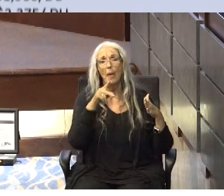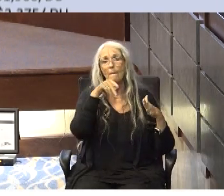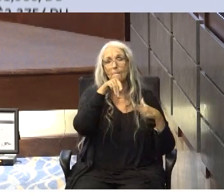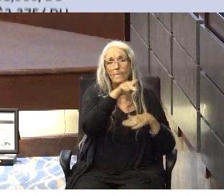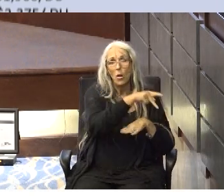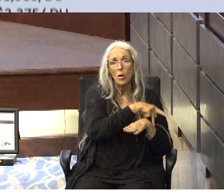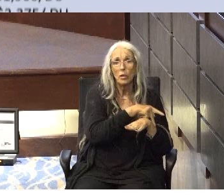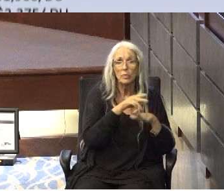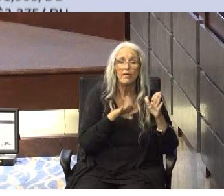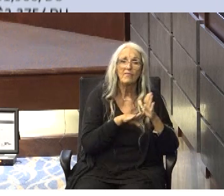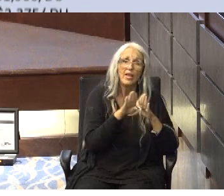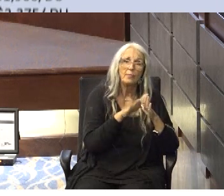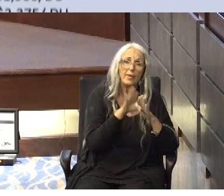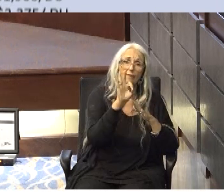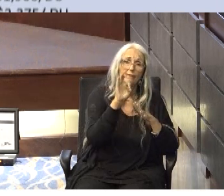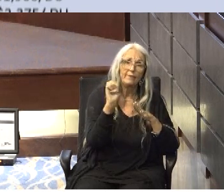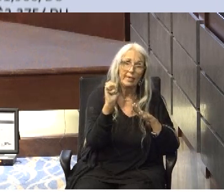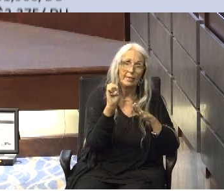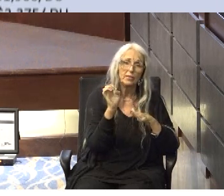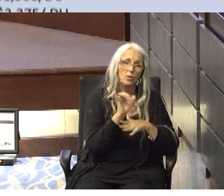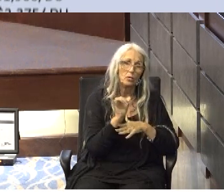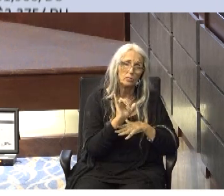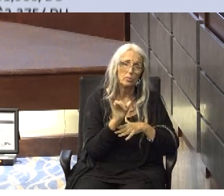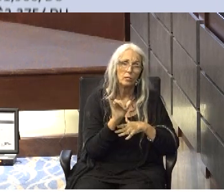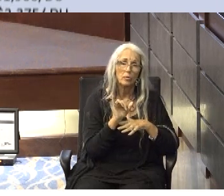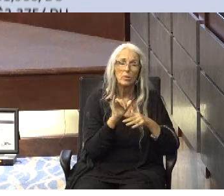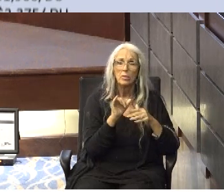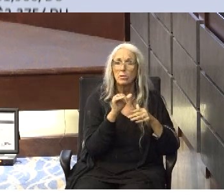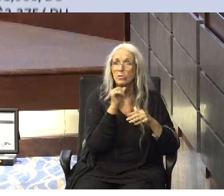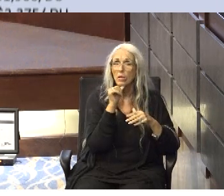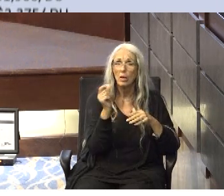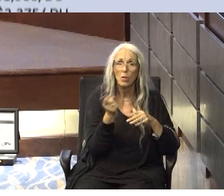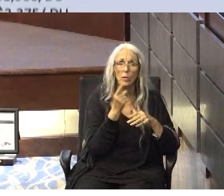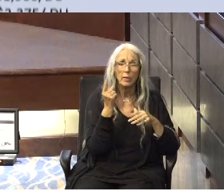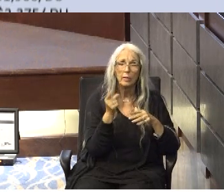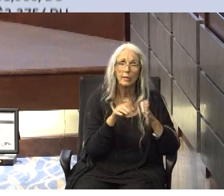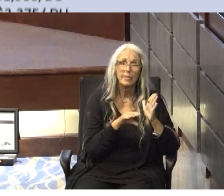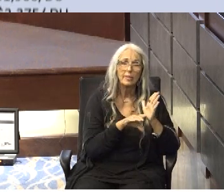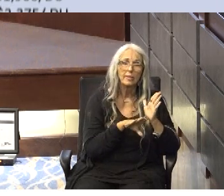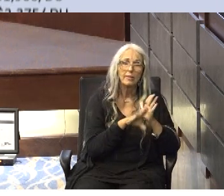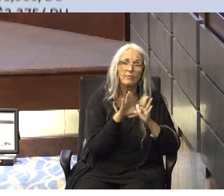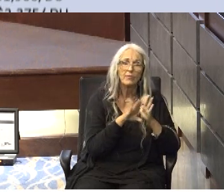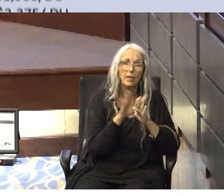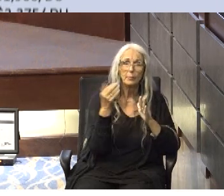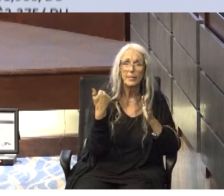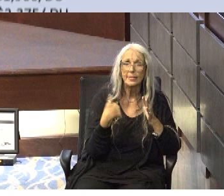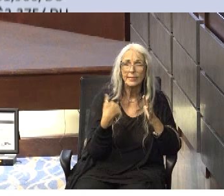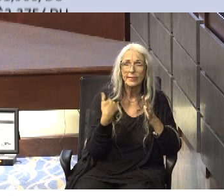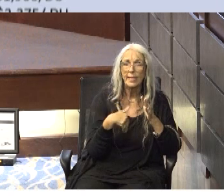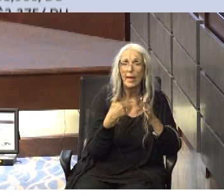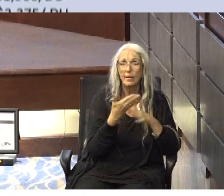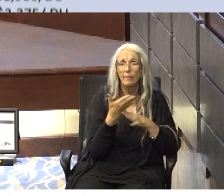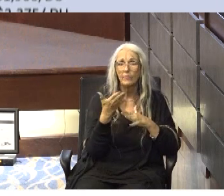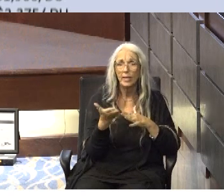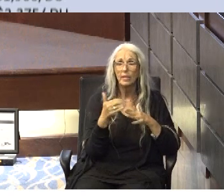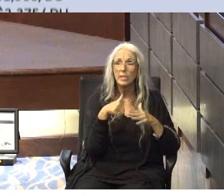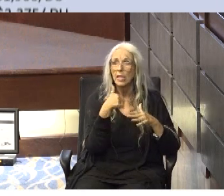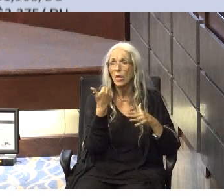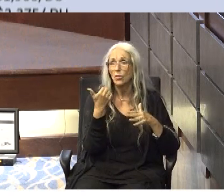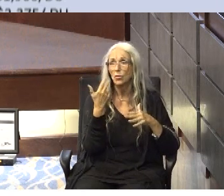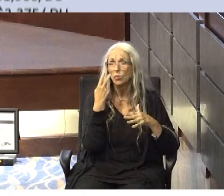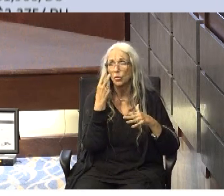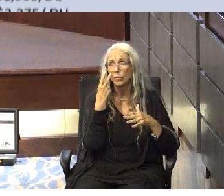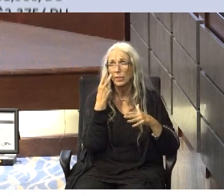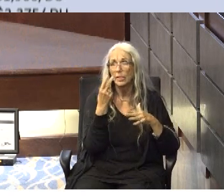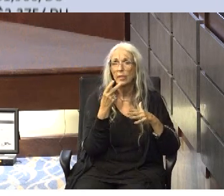a separate category, as just not looking at park land dedication, but looking at the development side of things. On the other end of the spectrum, you see